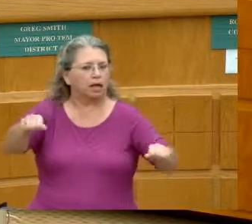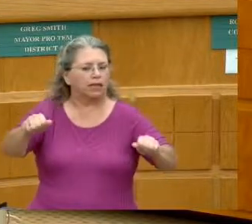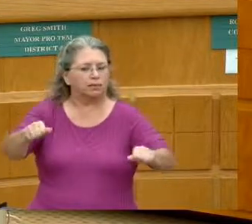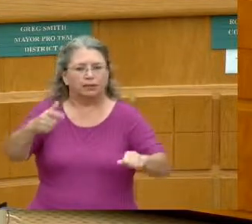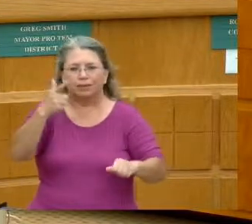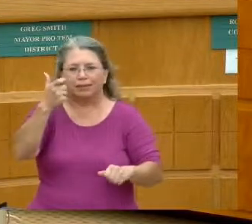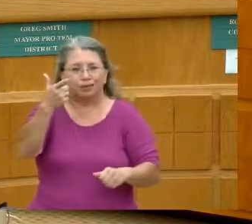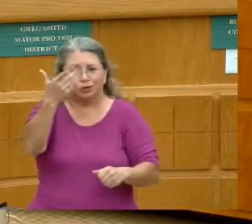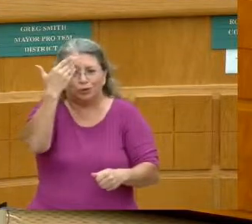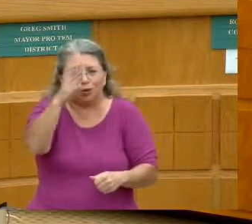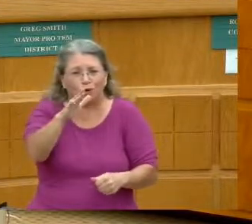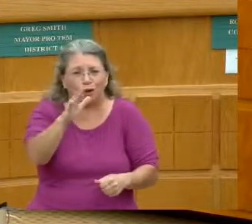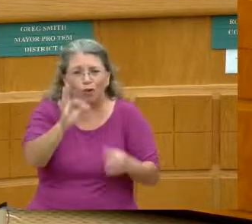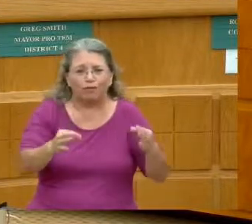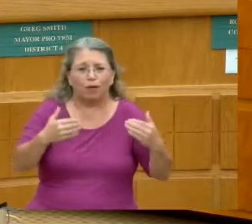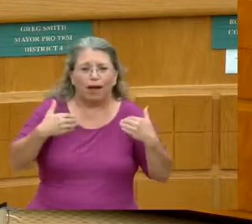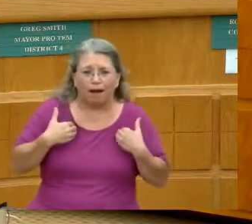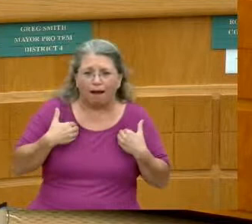know you have COVID-19.